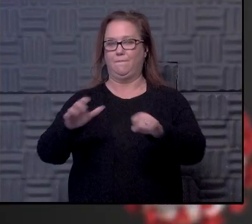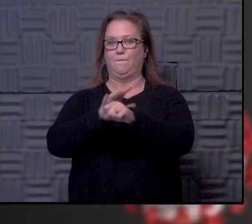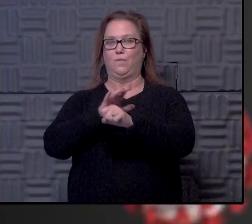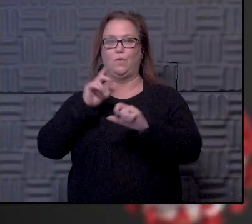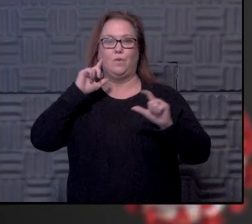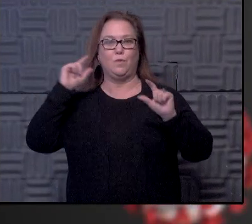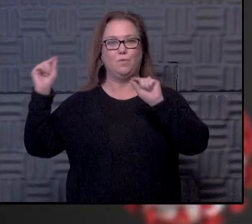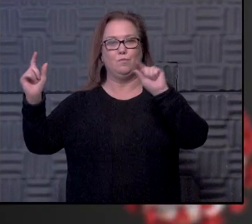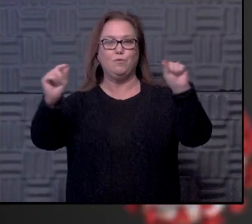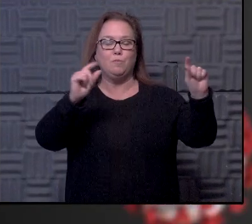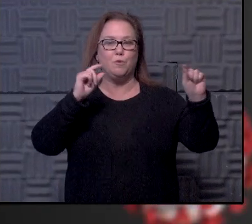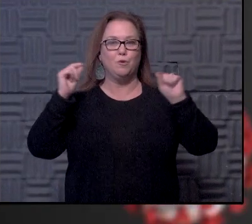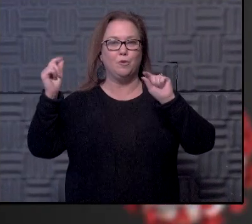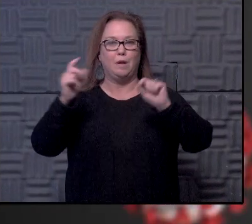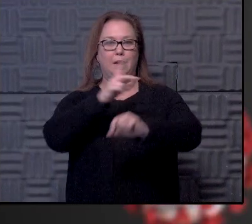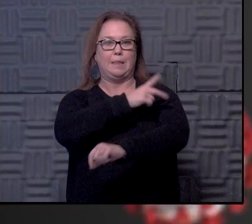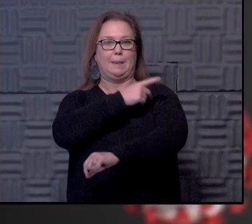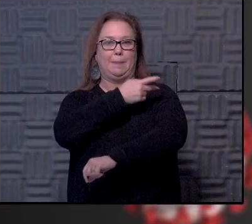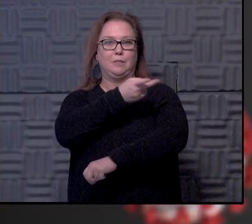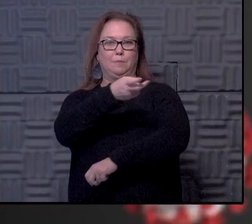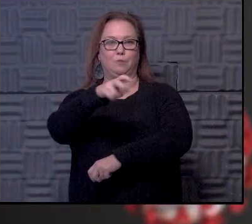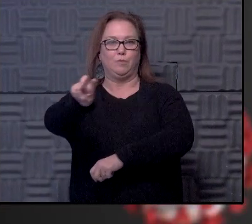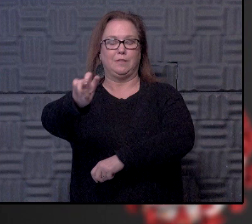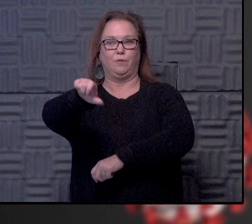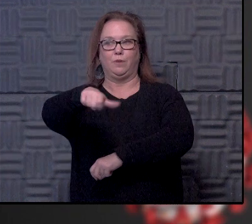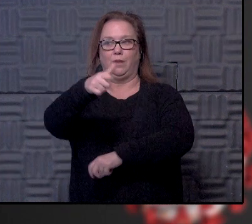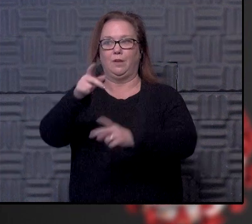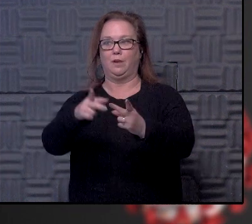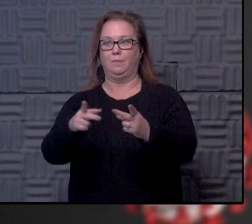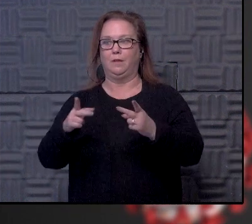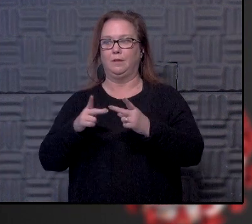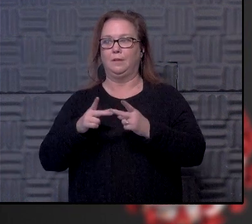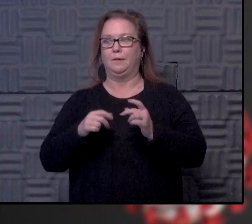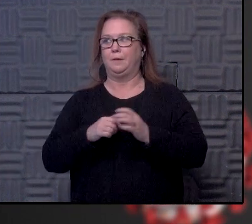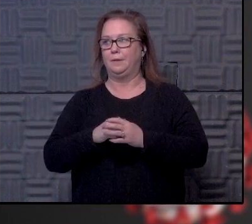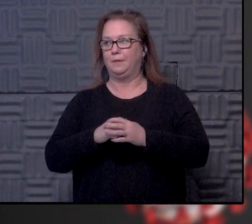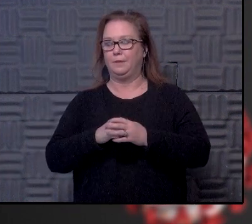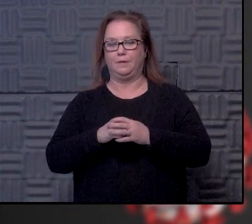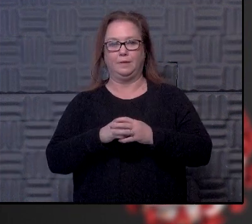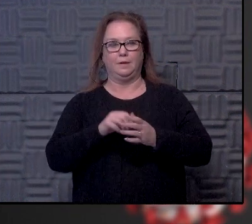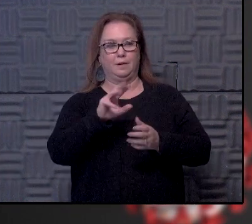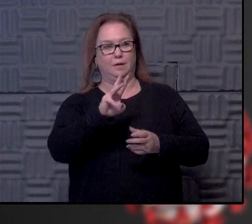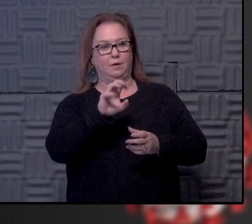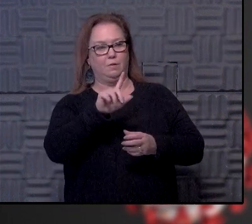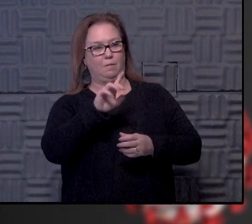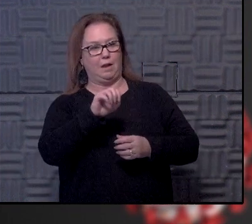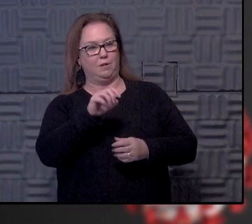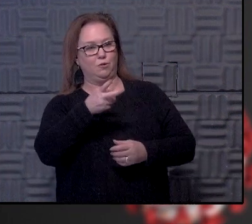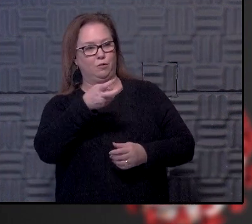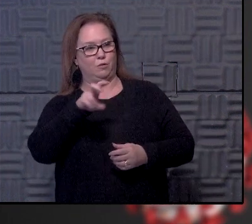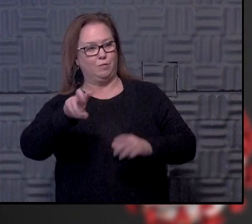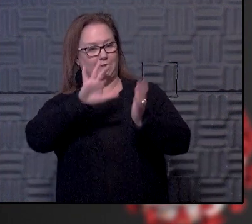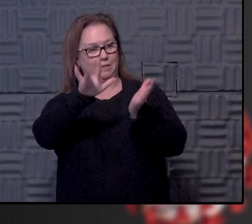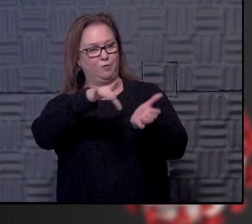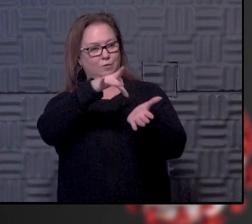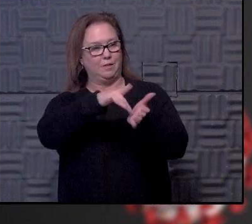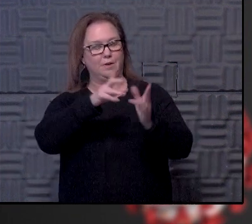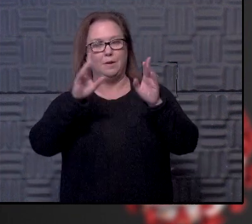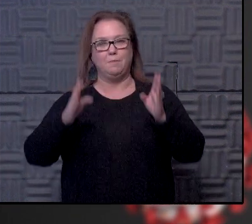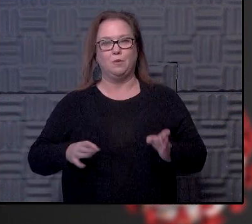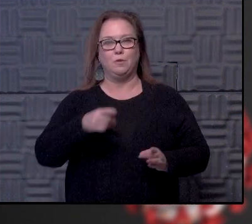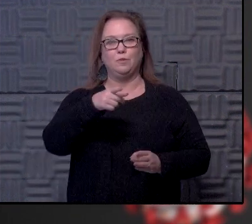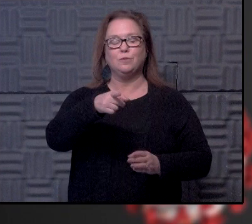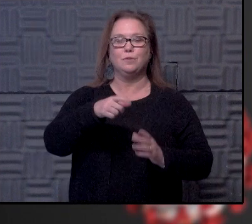are, and that patients are being diverted to other places. Oh, okay, wow, you're the transfer center guru here, man.